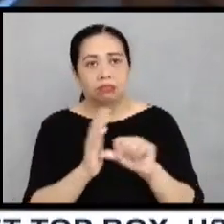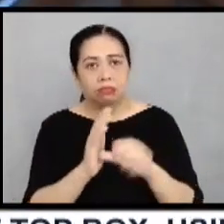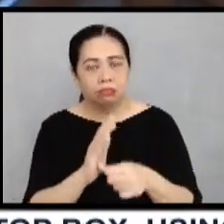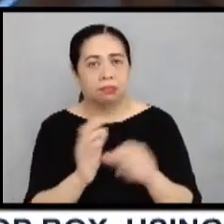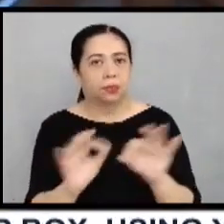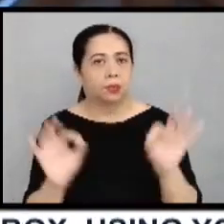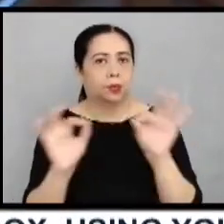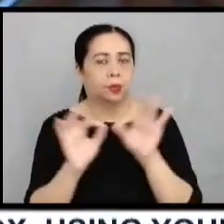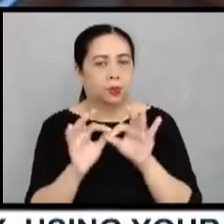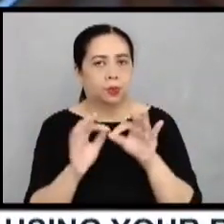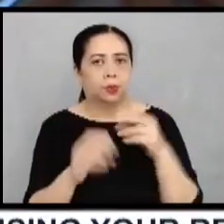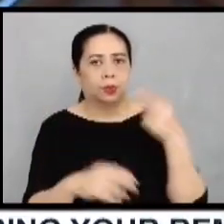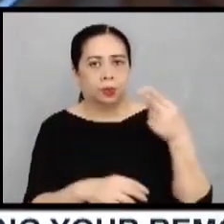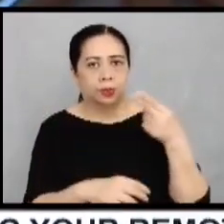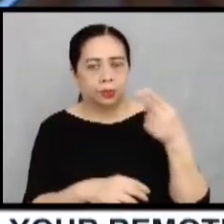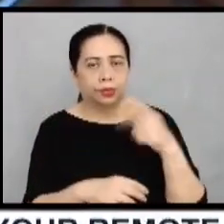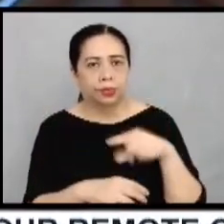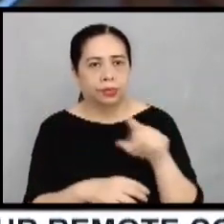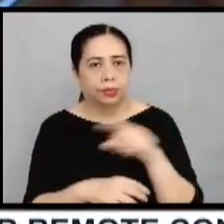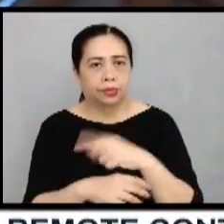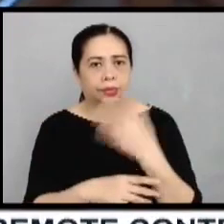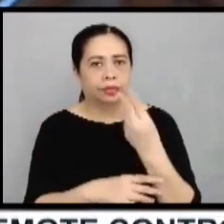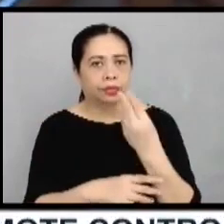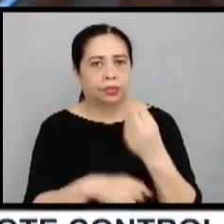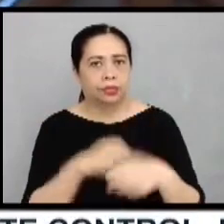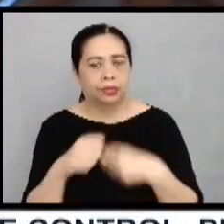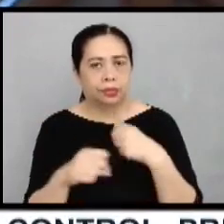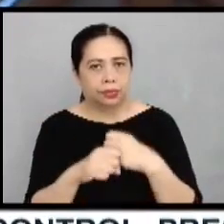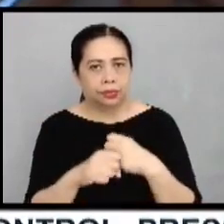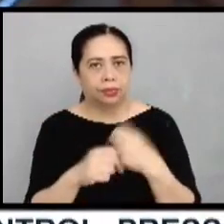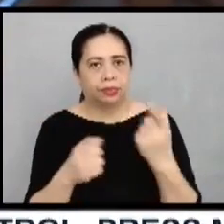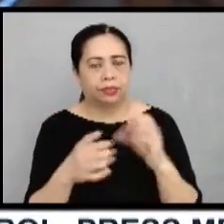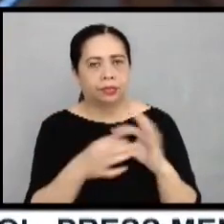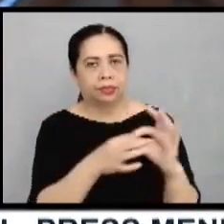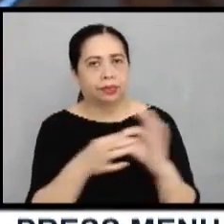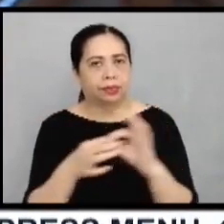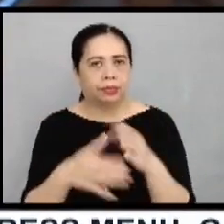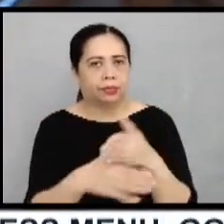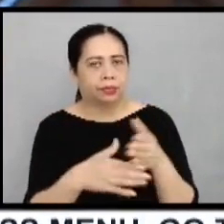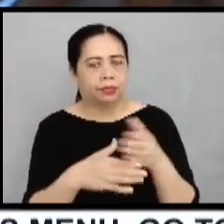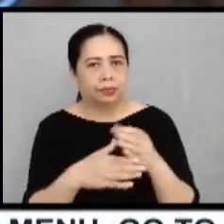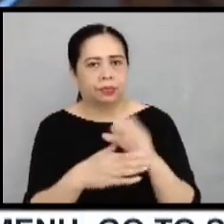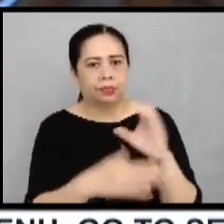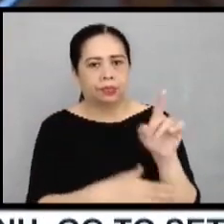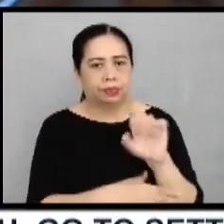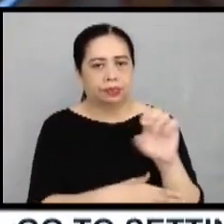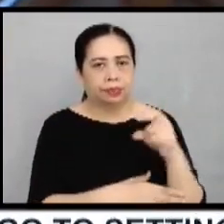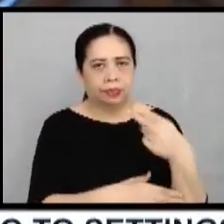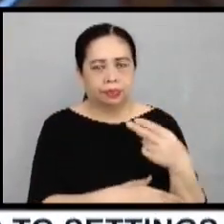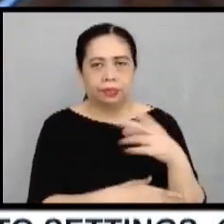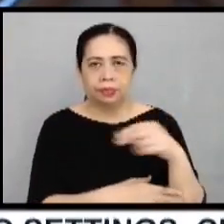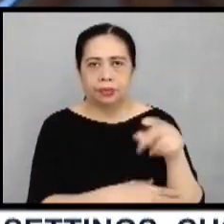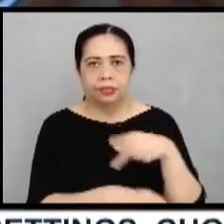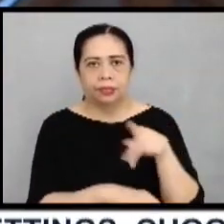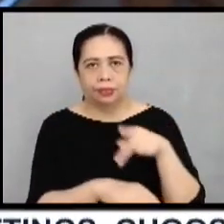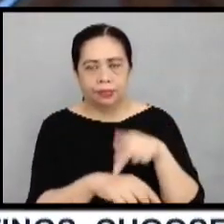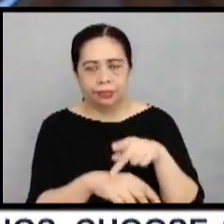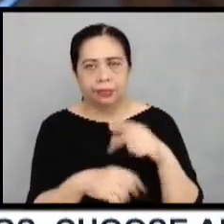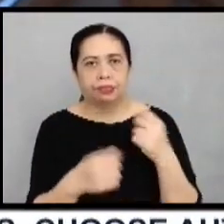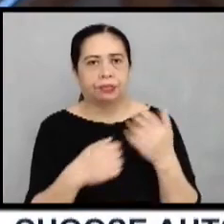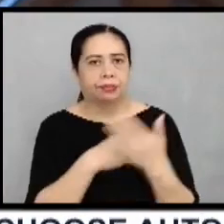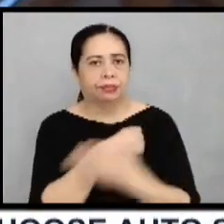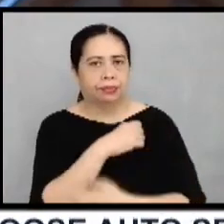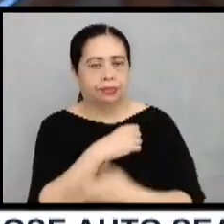milestone in the 50 years of diplomatic ties between the Czech Republic and the Philippines. And as